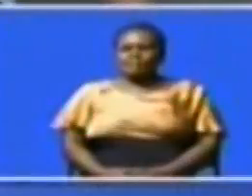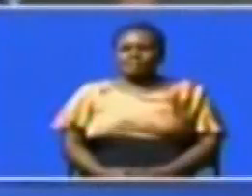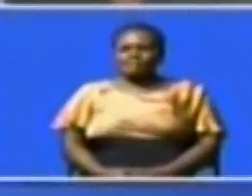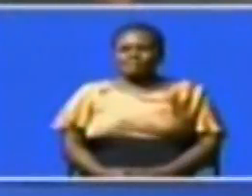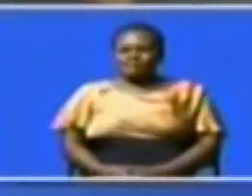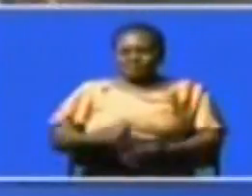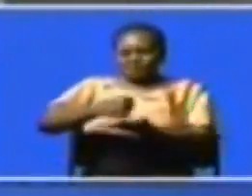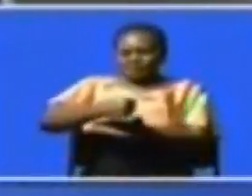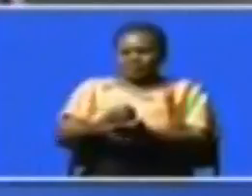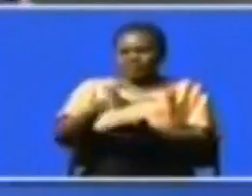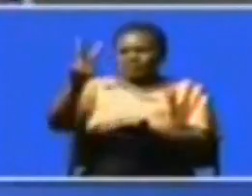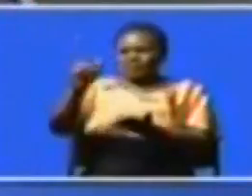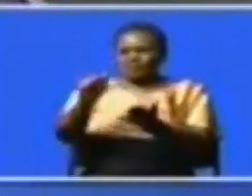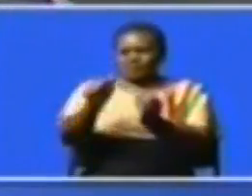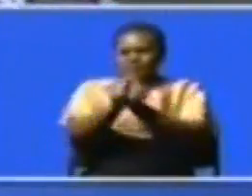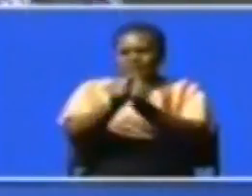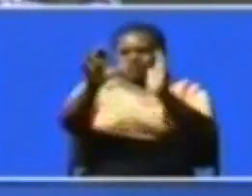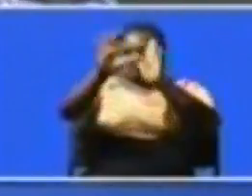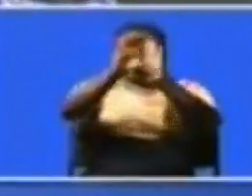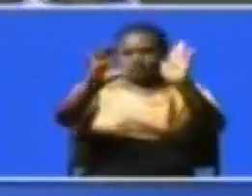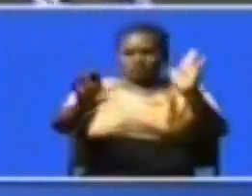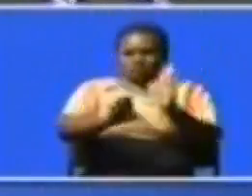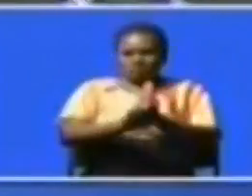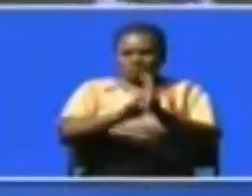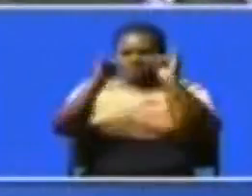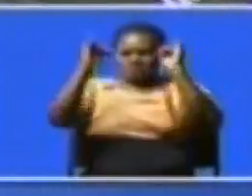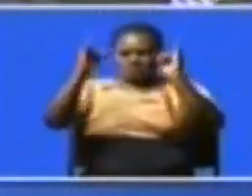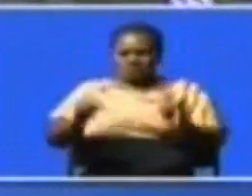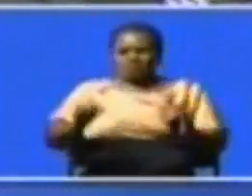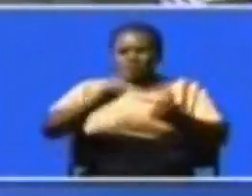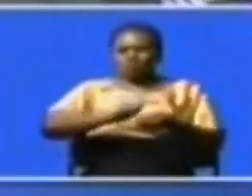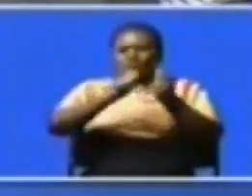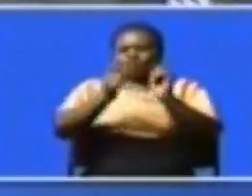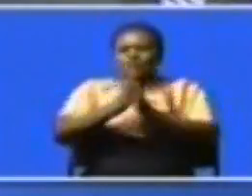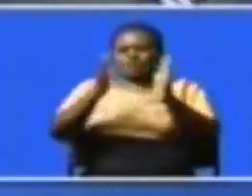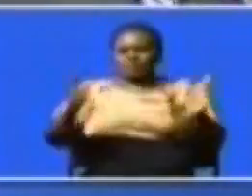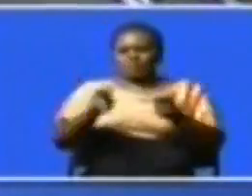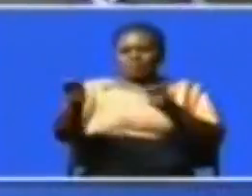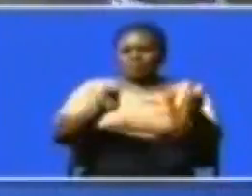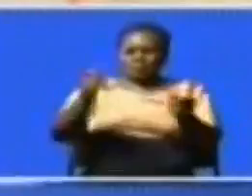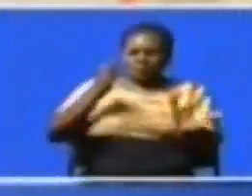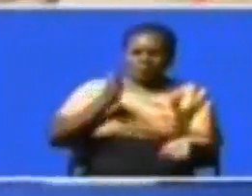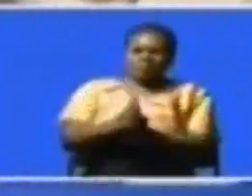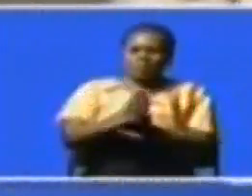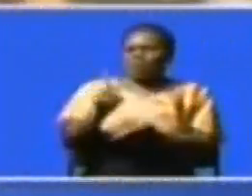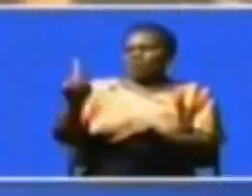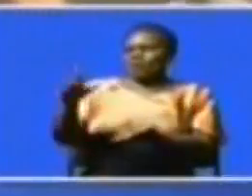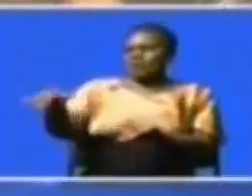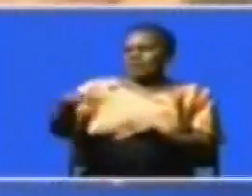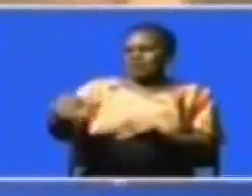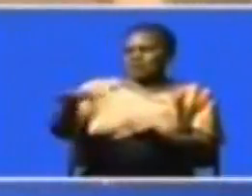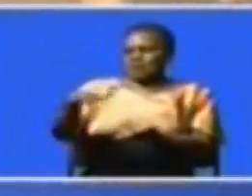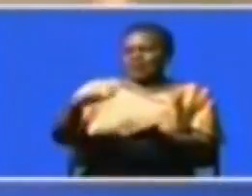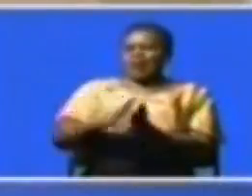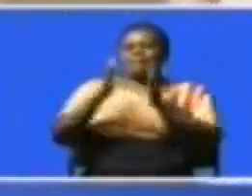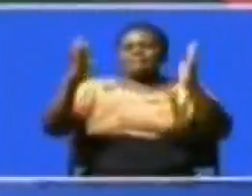The promulgation of the 2010 Constitution brought with it a raft of reforms. Administration of justice is one area which